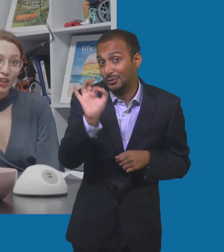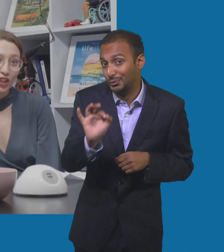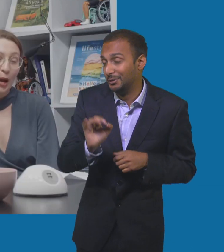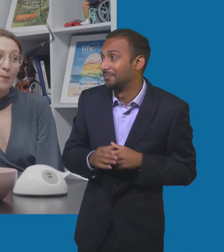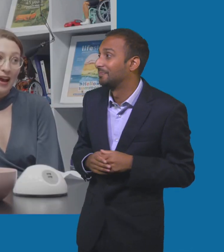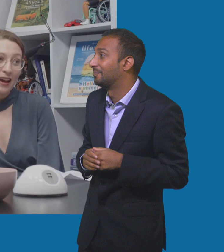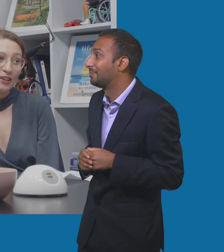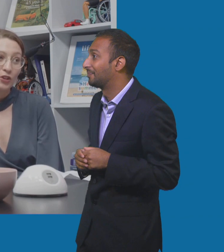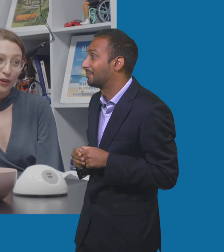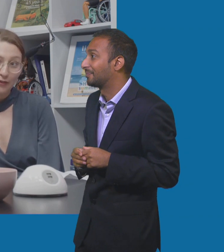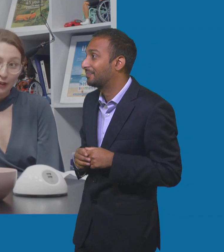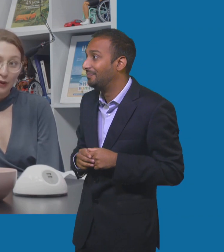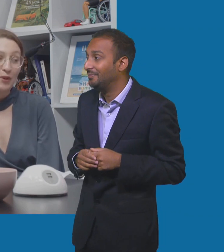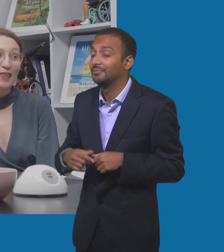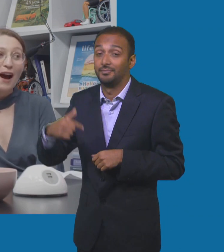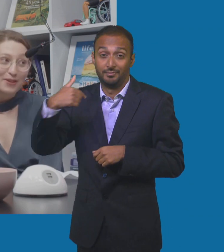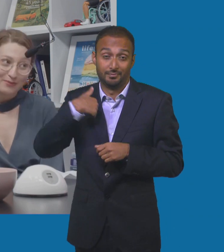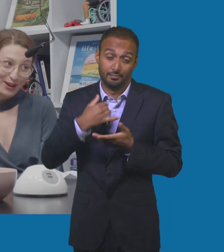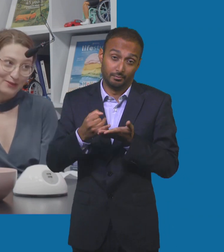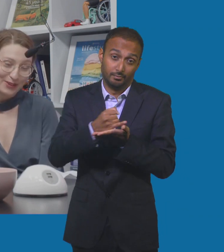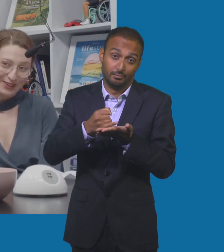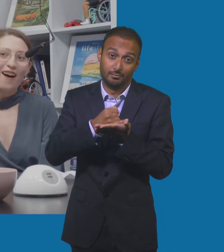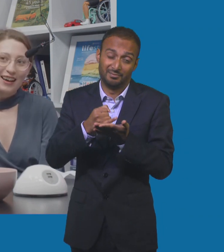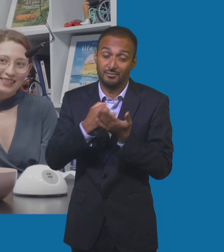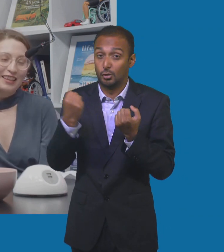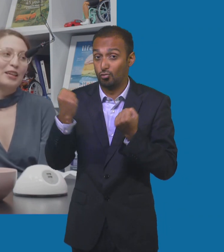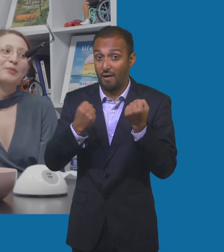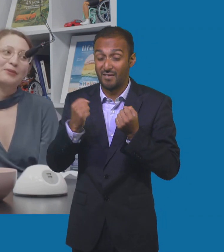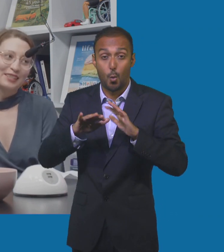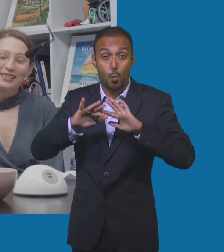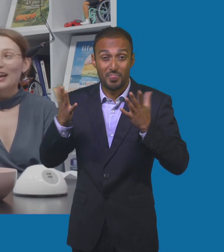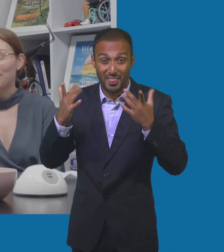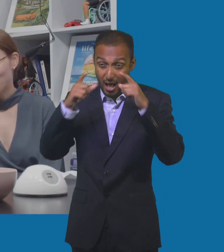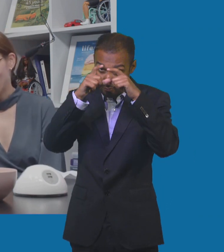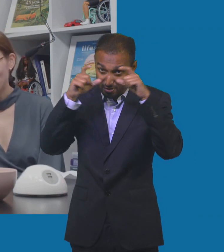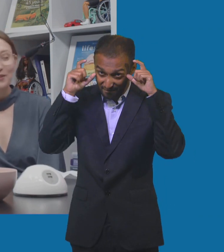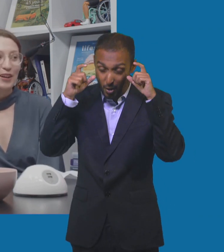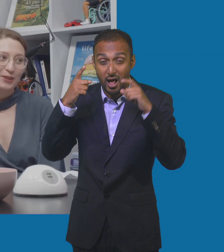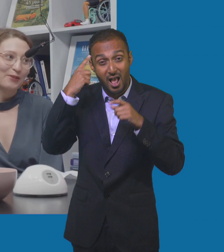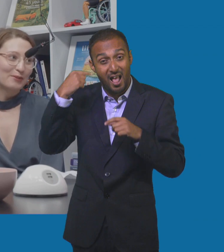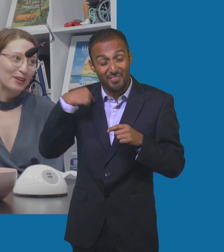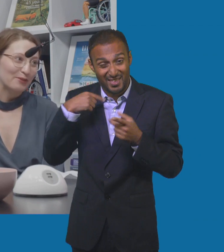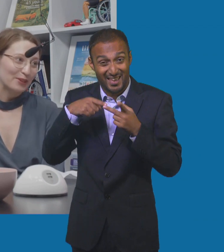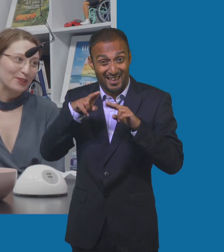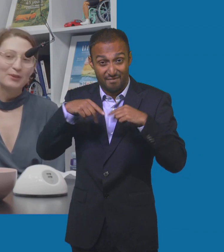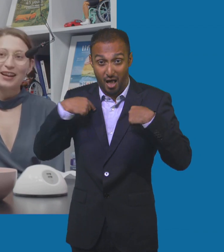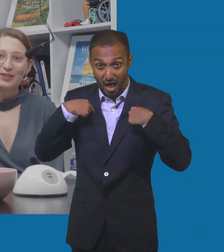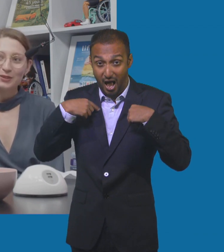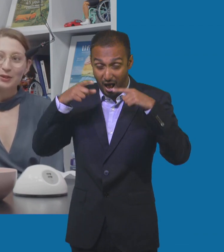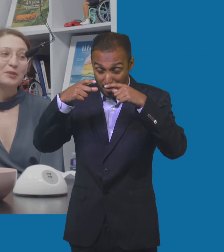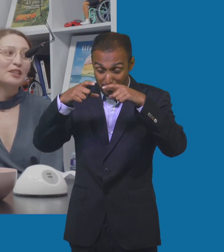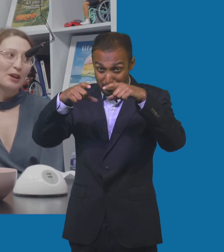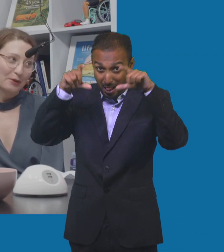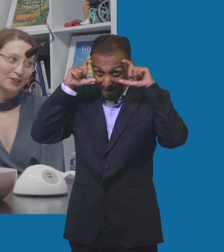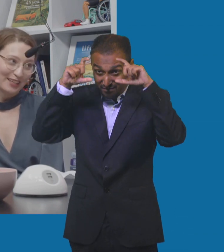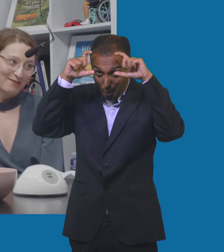am such a bad driver without a blindfold on. I think it'd be a risk to everybody if I drove with a blindfold on. So my answer is